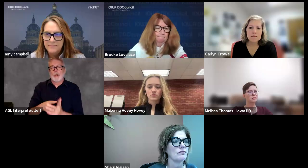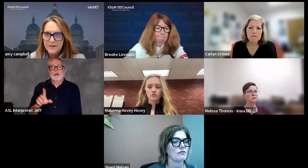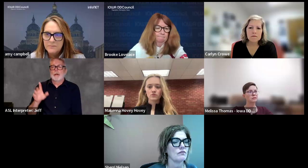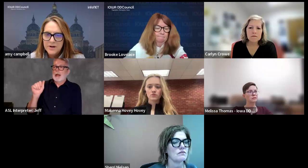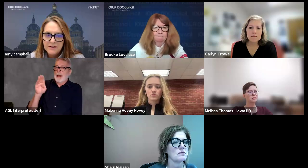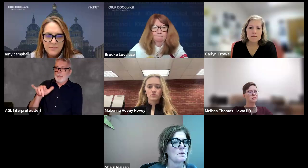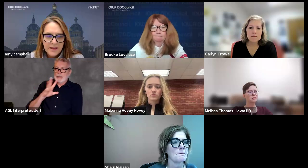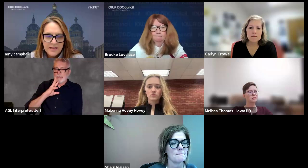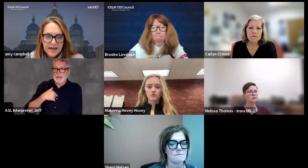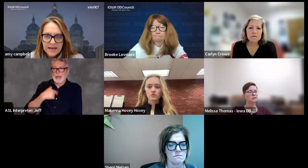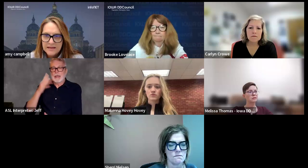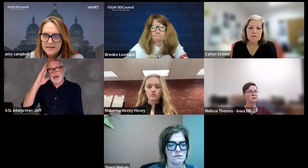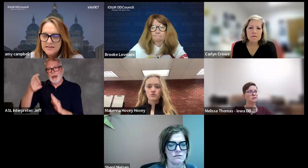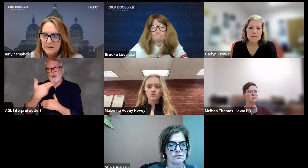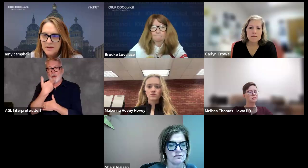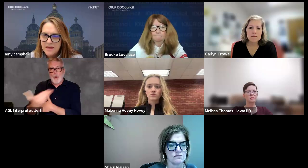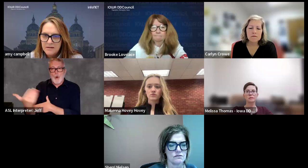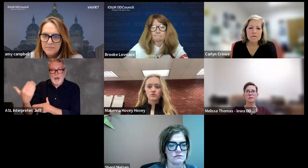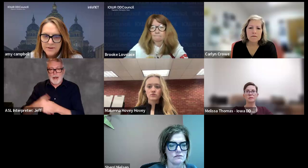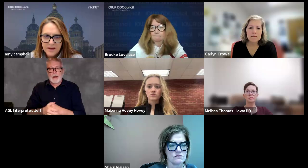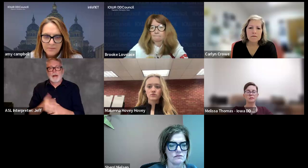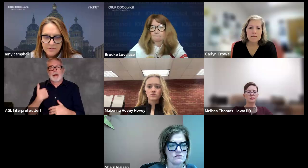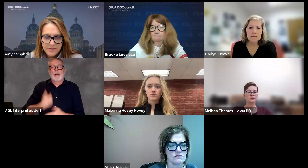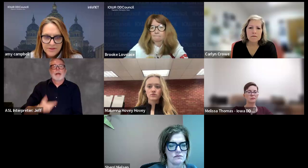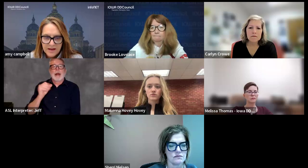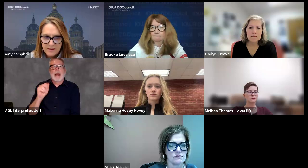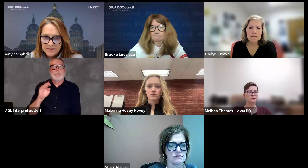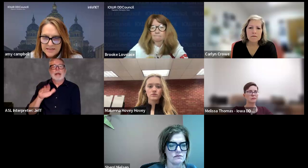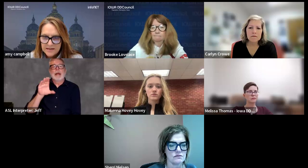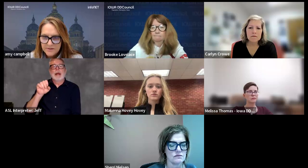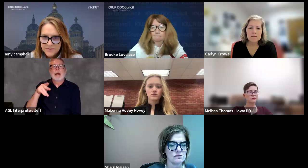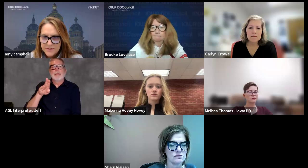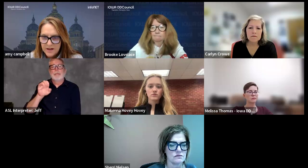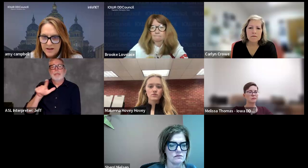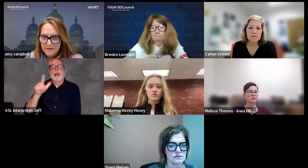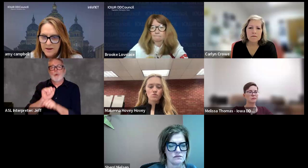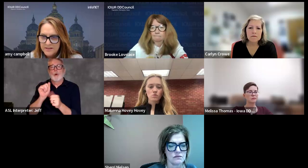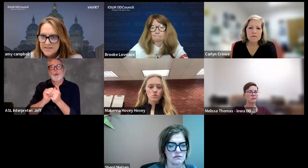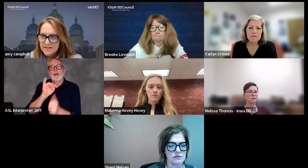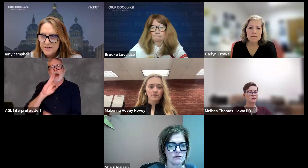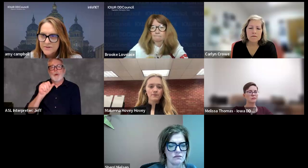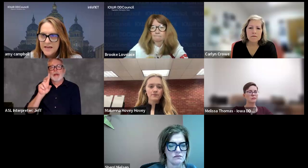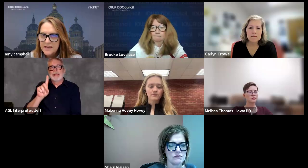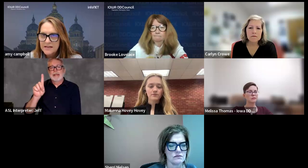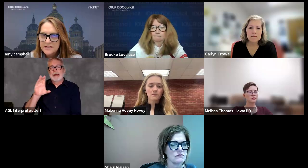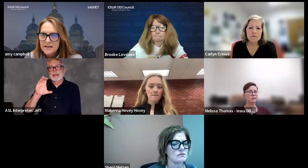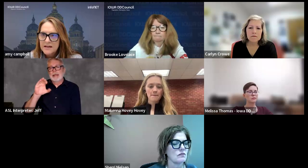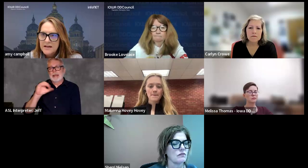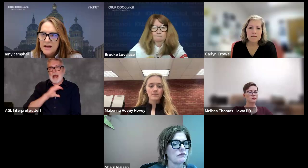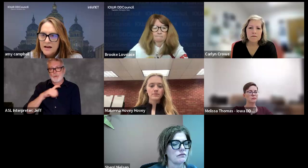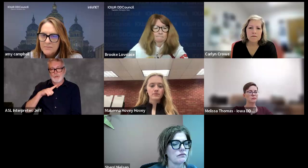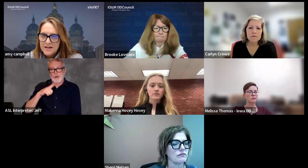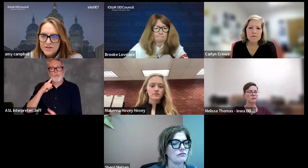Yep. Good morning, everyone. And I'm Amy Campbell. I work with the Iowa DD Council on policy issues.